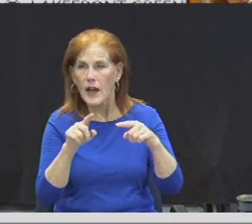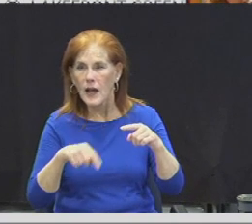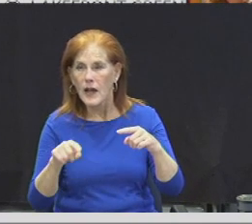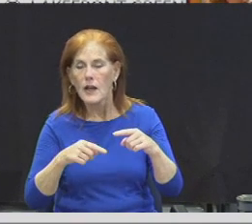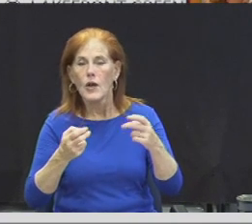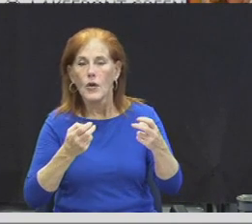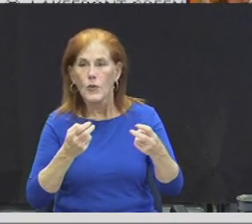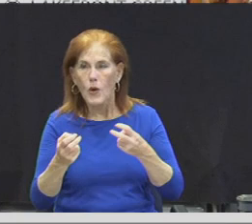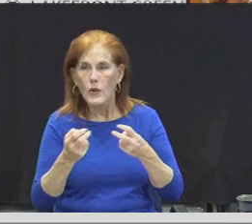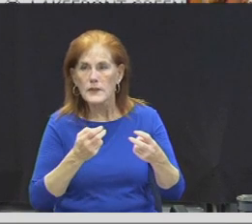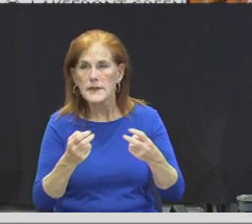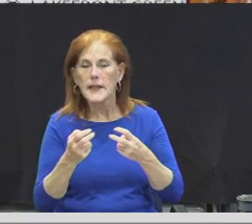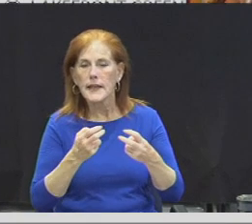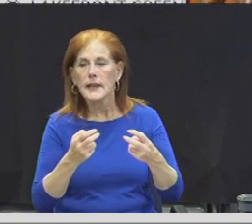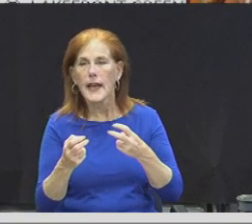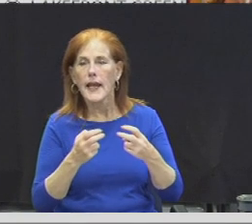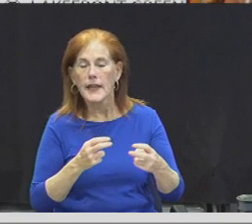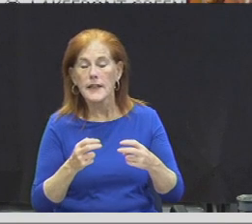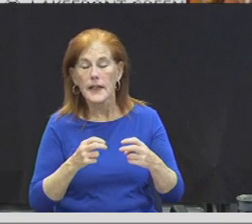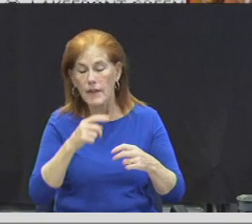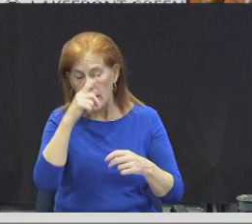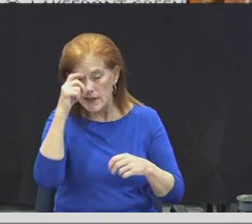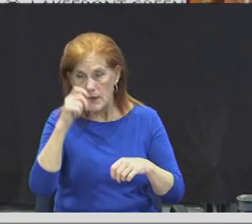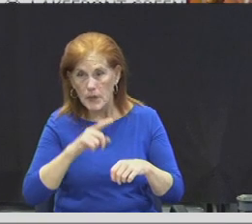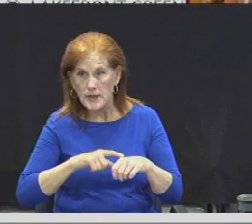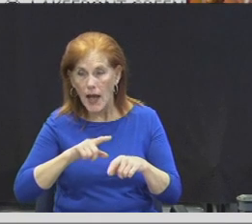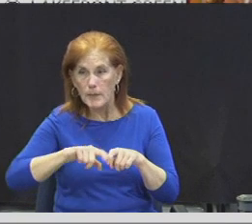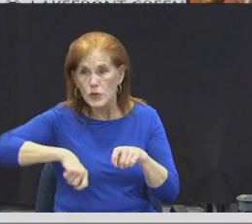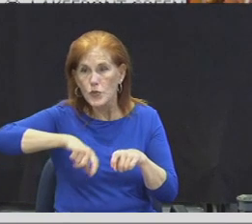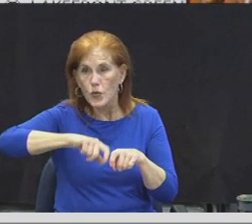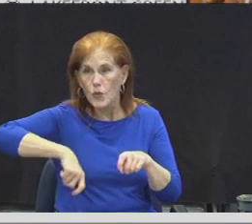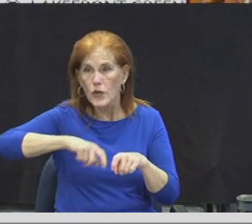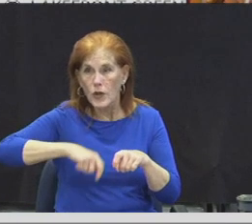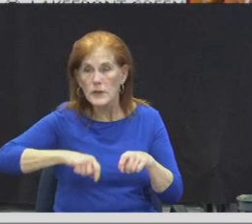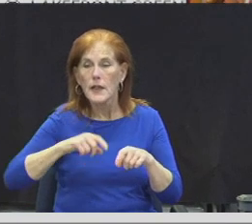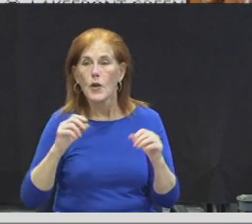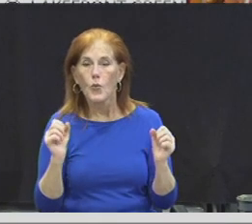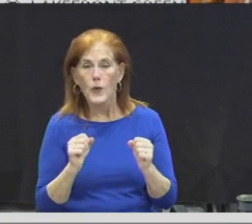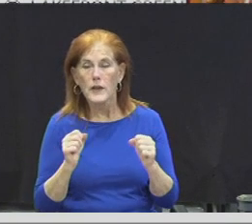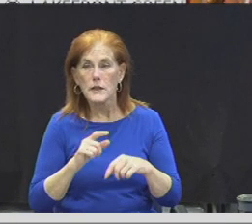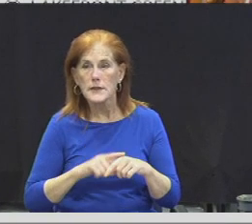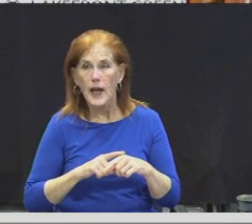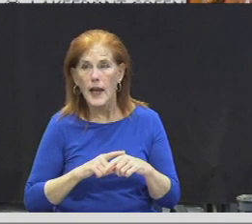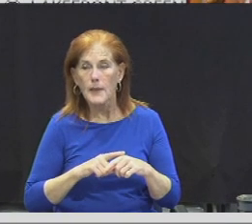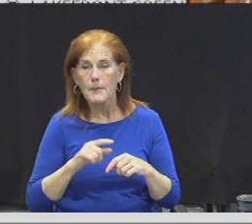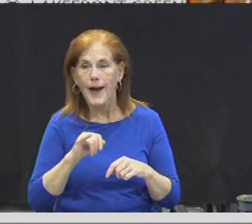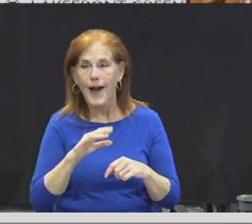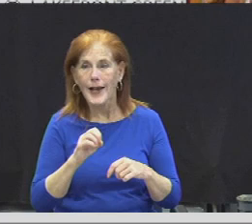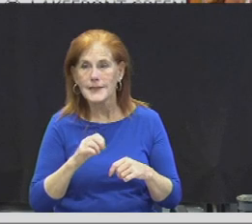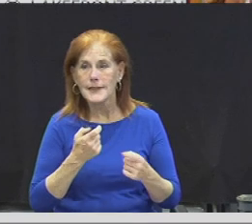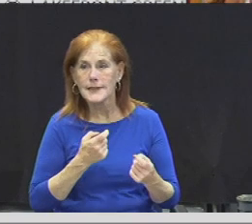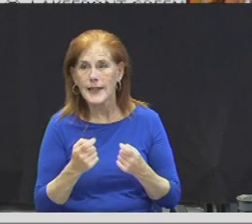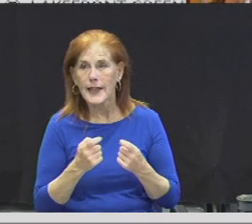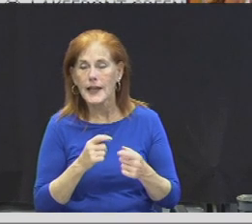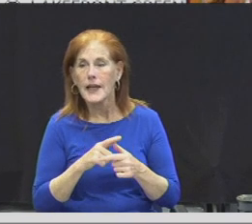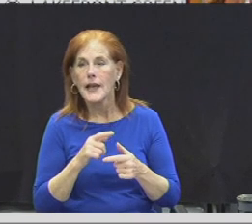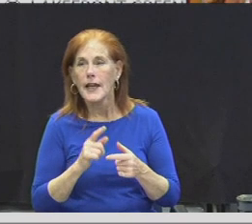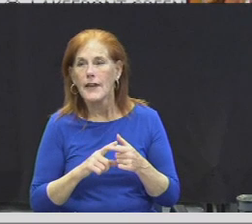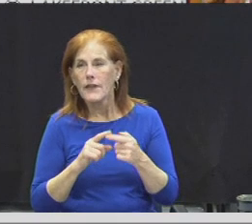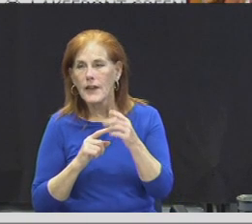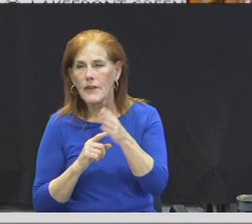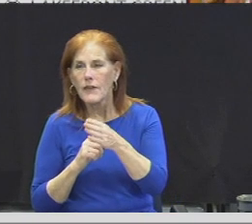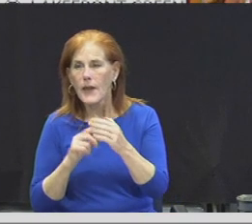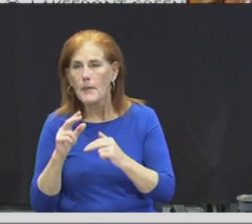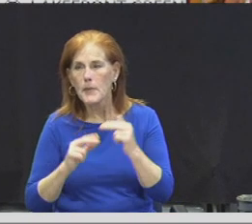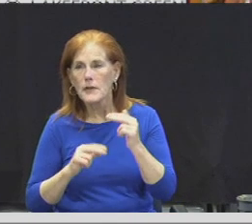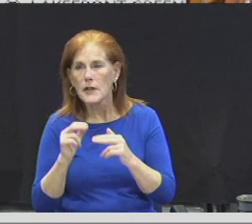roller skates and scooters in the summertime and ice skating in the winter. There's a small structure down here at the end, which is sort of the Zamboni parking and the